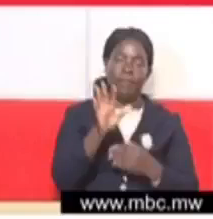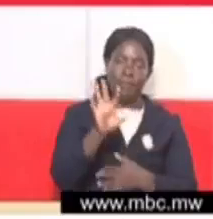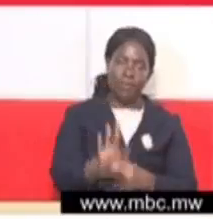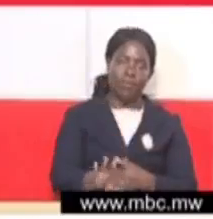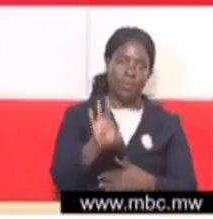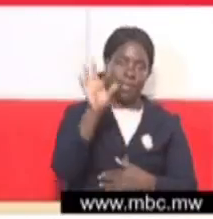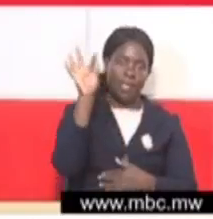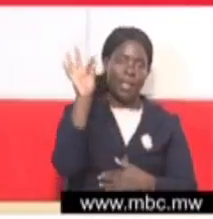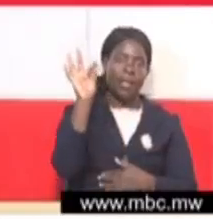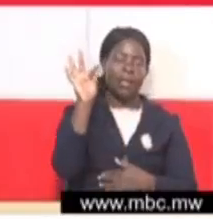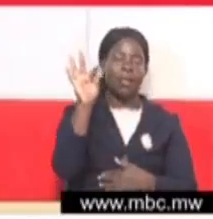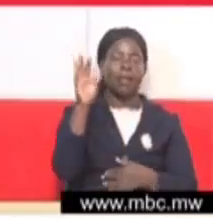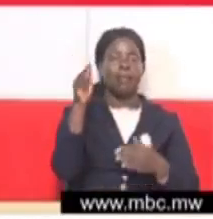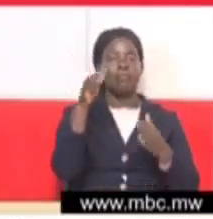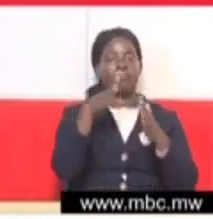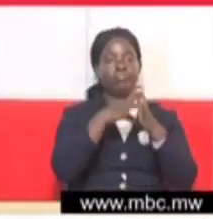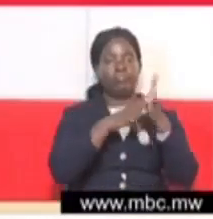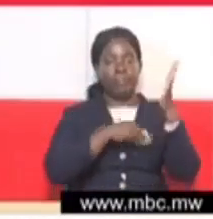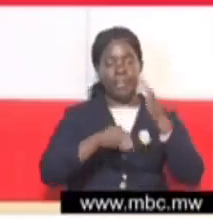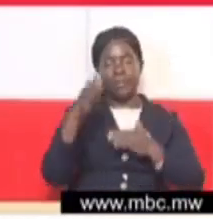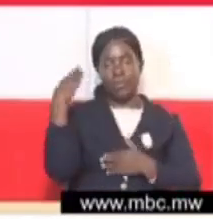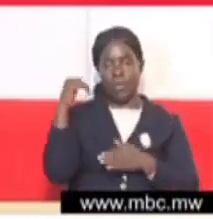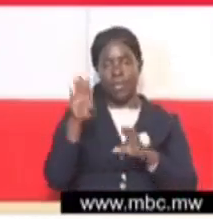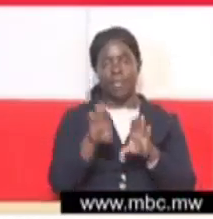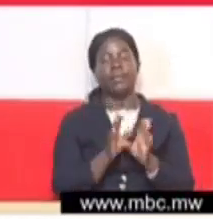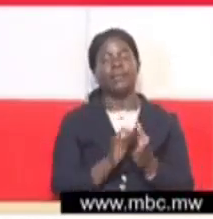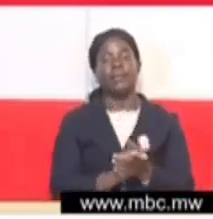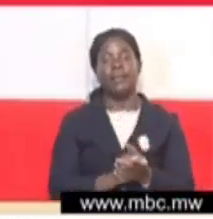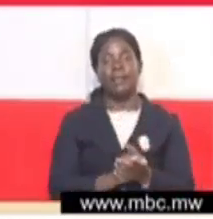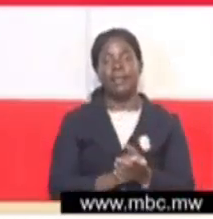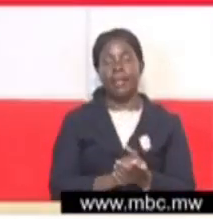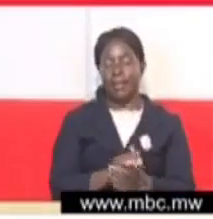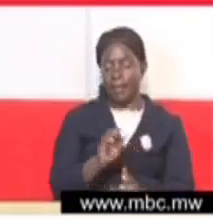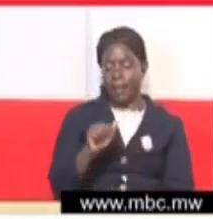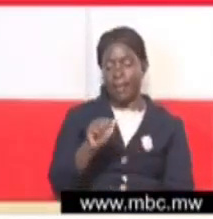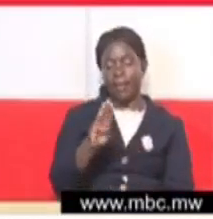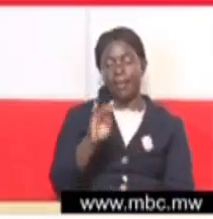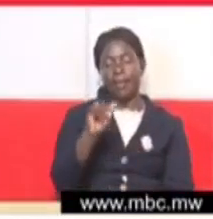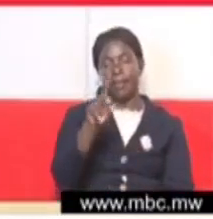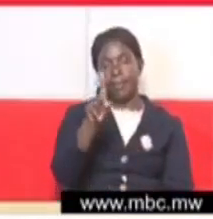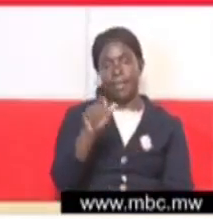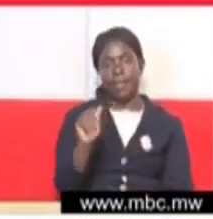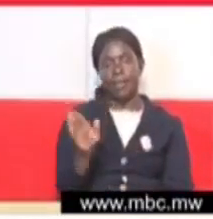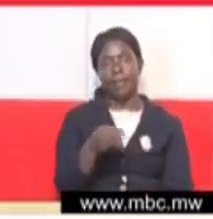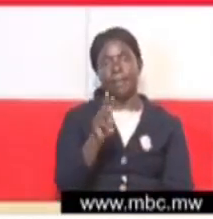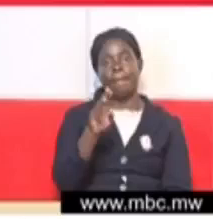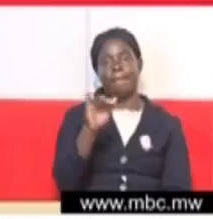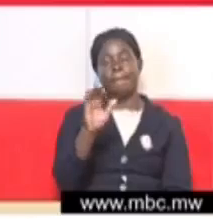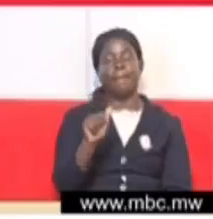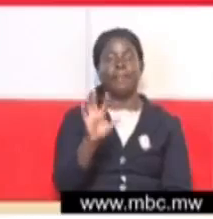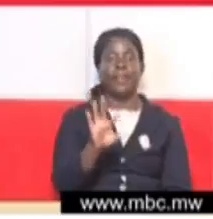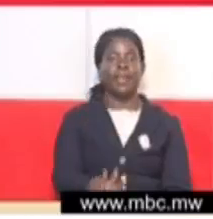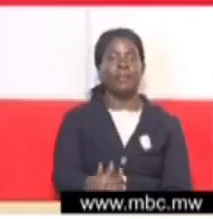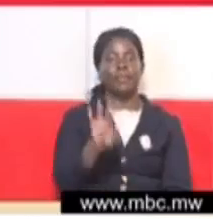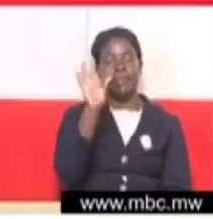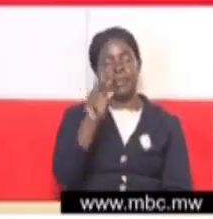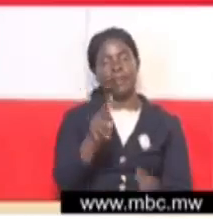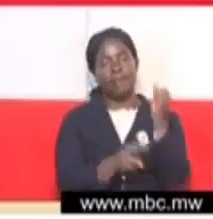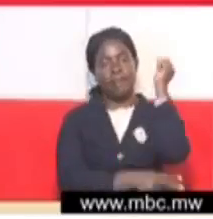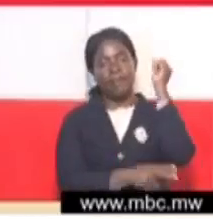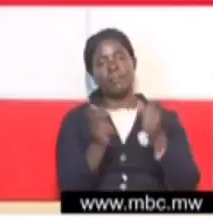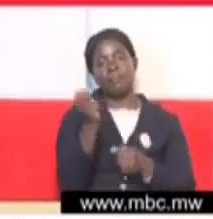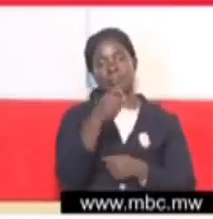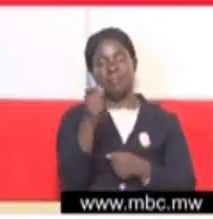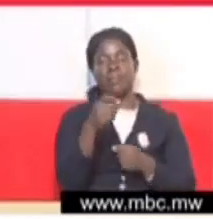last month. Abidamia is a new second deputy president of MCP. MCP Secretary General Richard Chimwendo